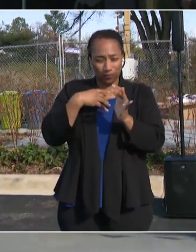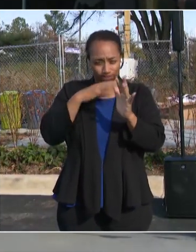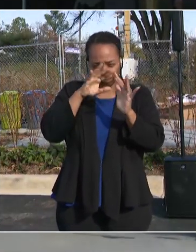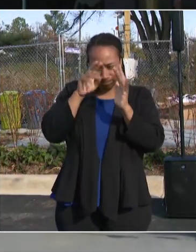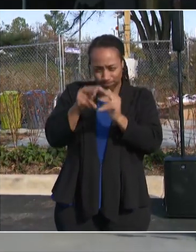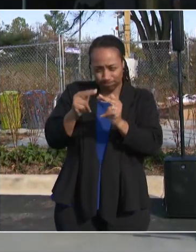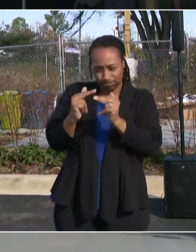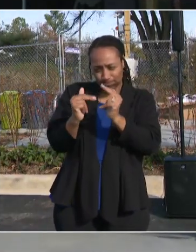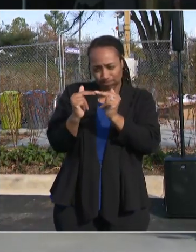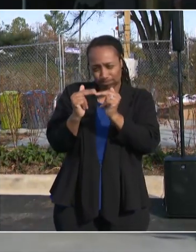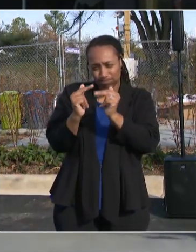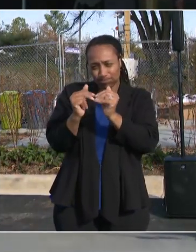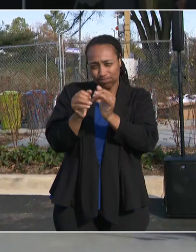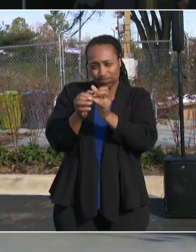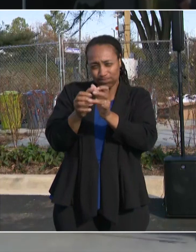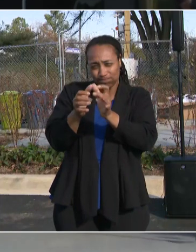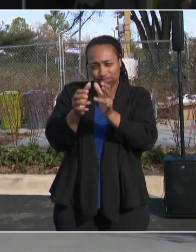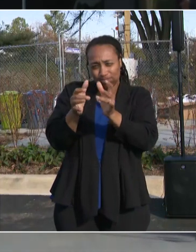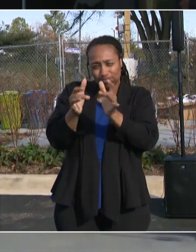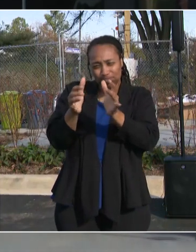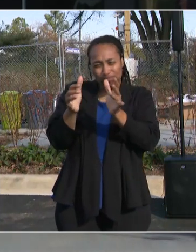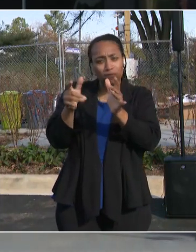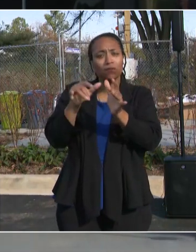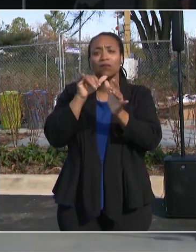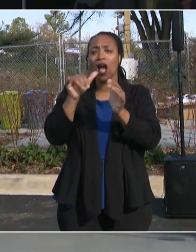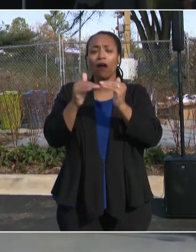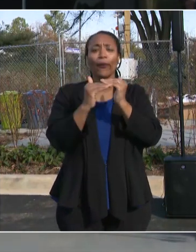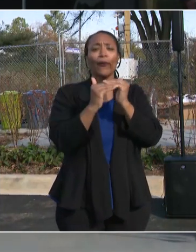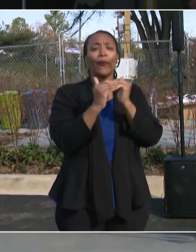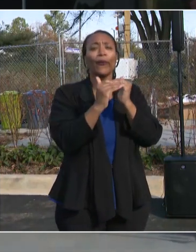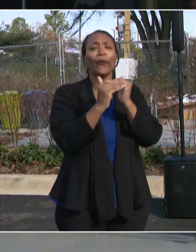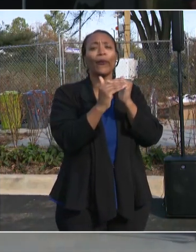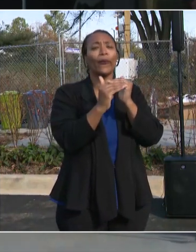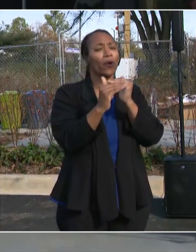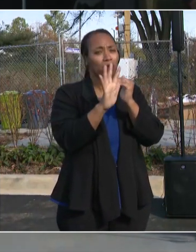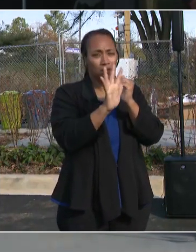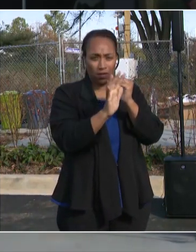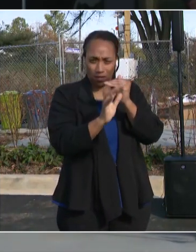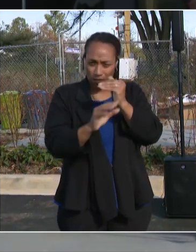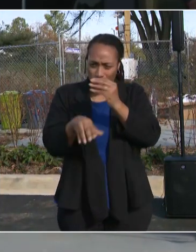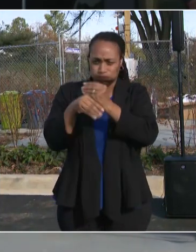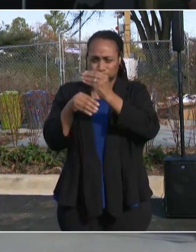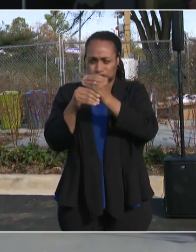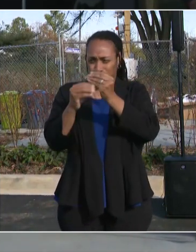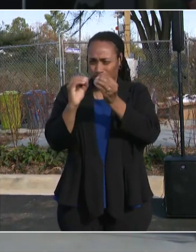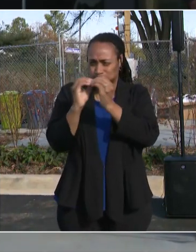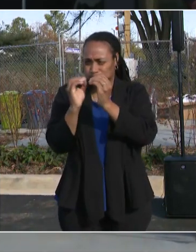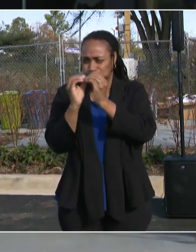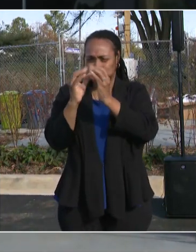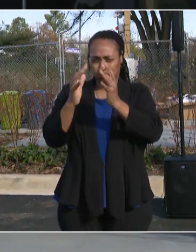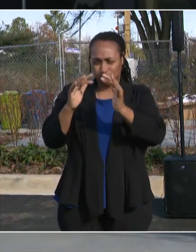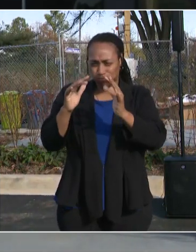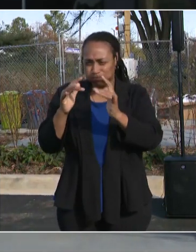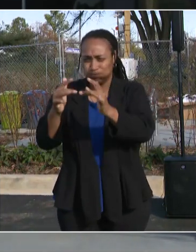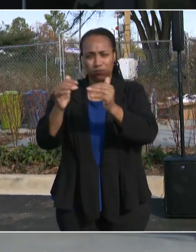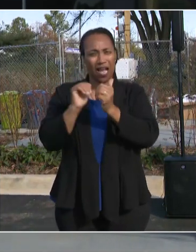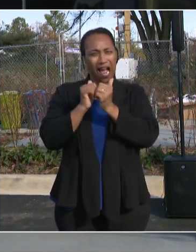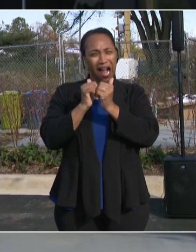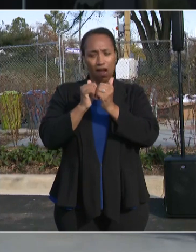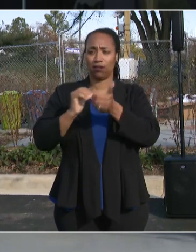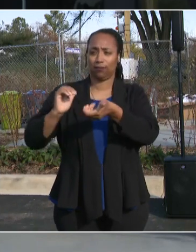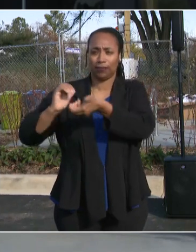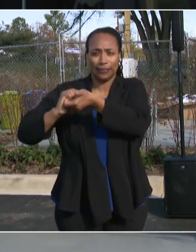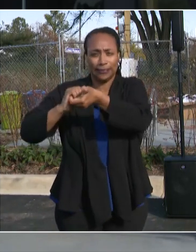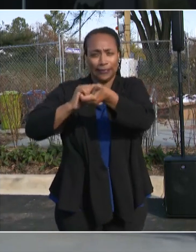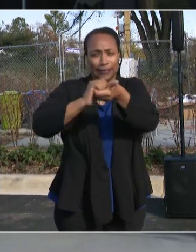We have to work together to change it, improve it, and make it serve all of us. because if we don't, we will watch our